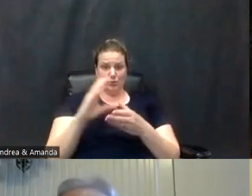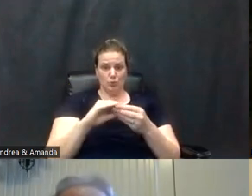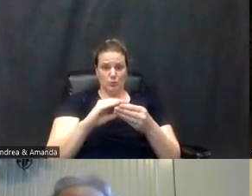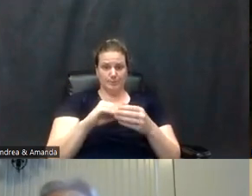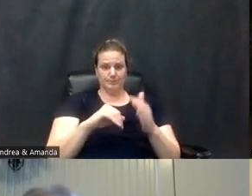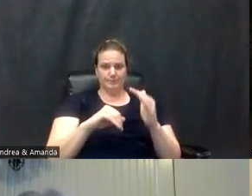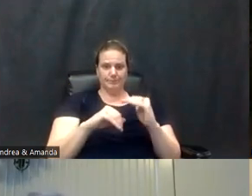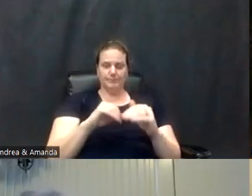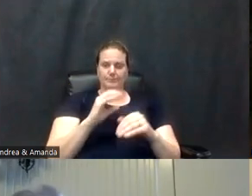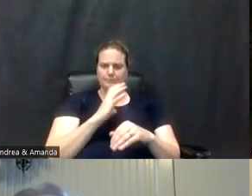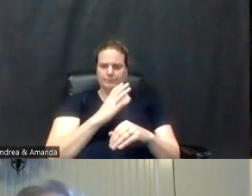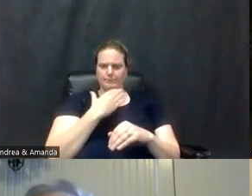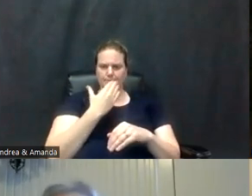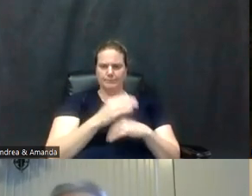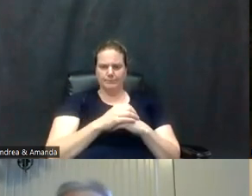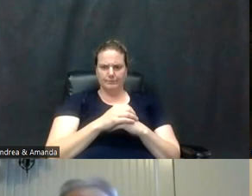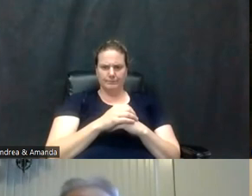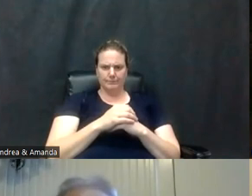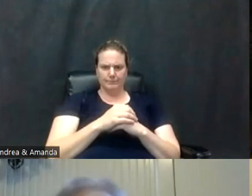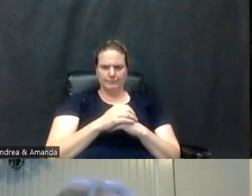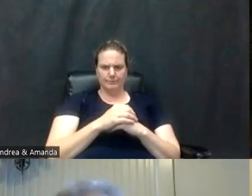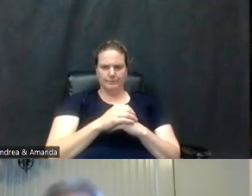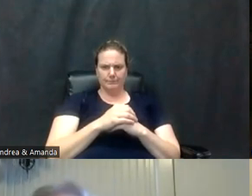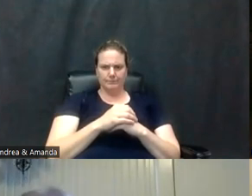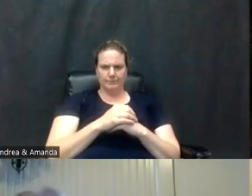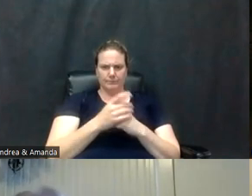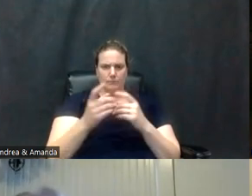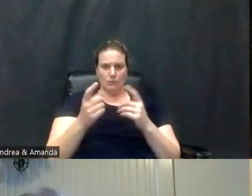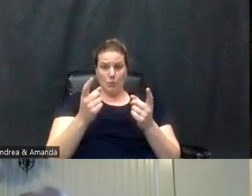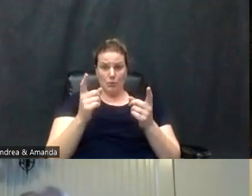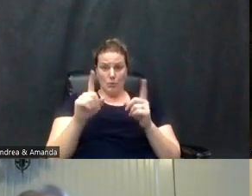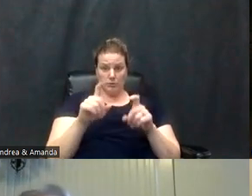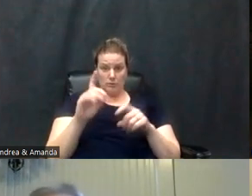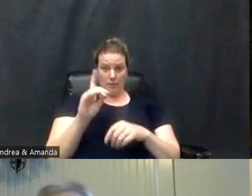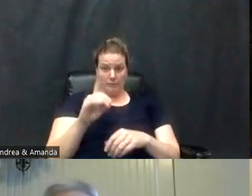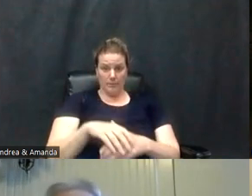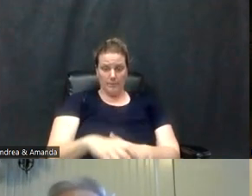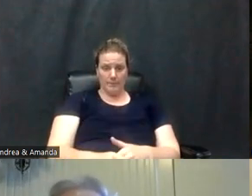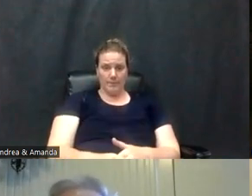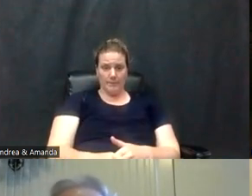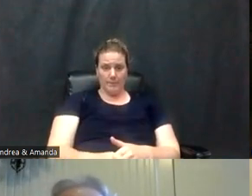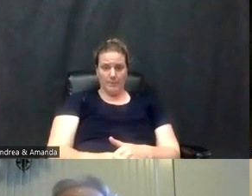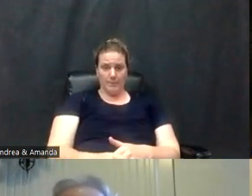you. Is there questions about Denver?